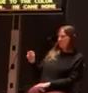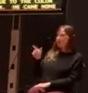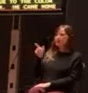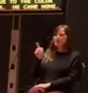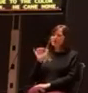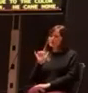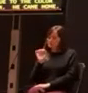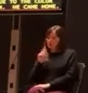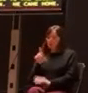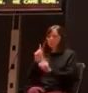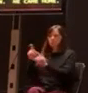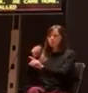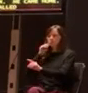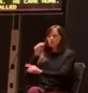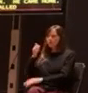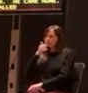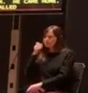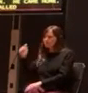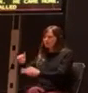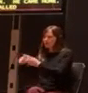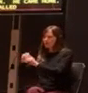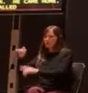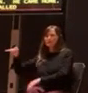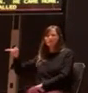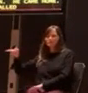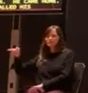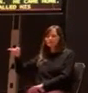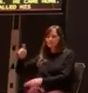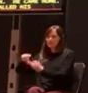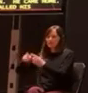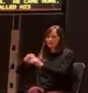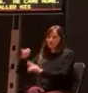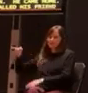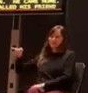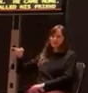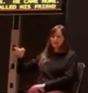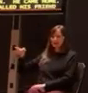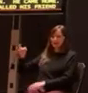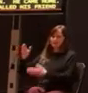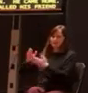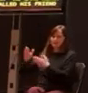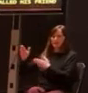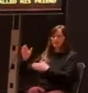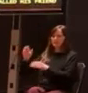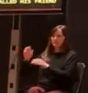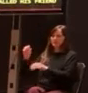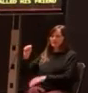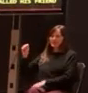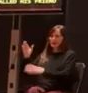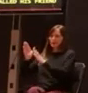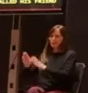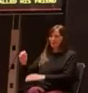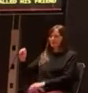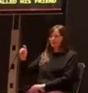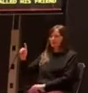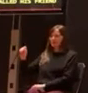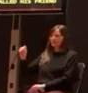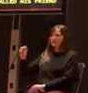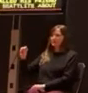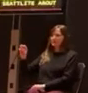and called his friend and prominent Seattleite Stimson Bullitt about the